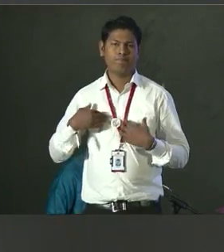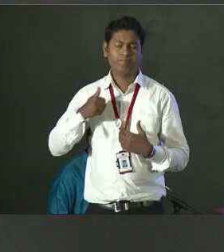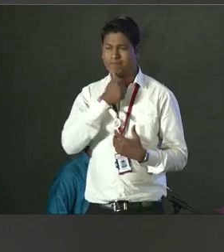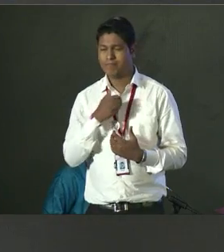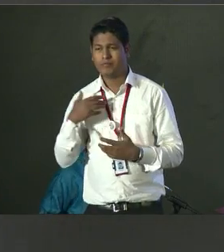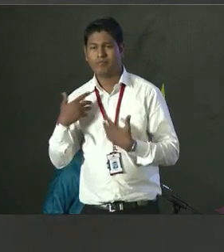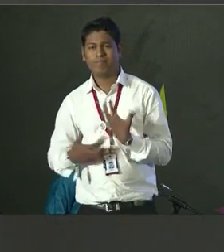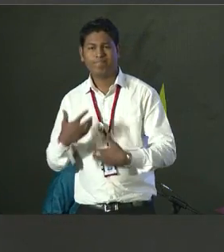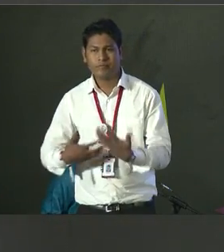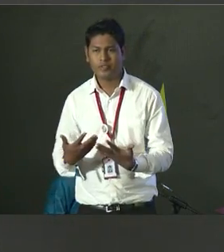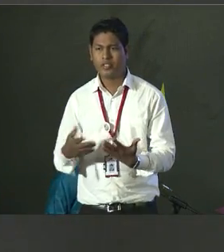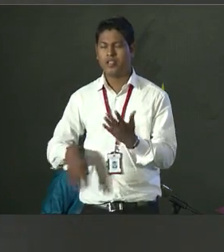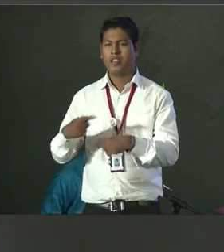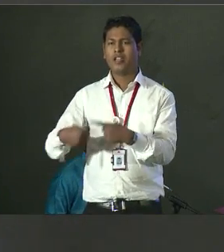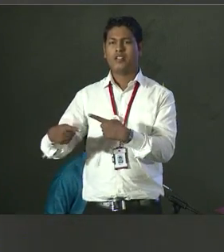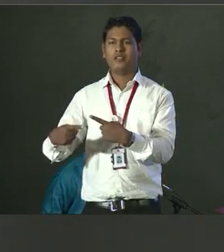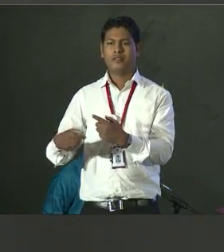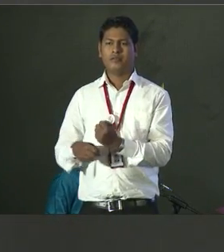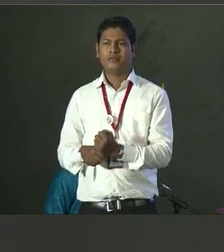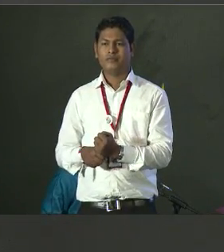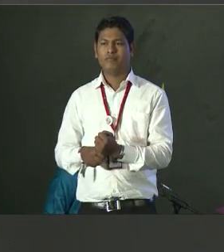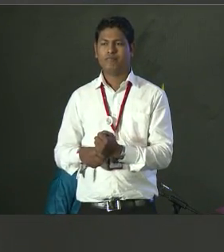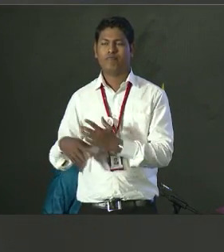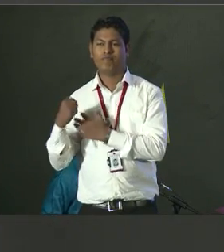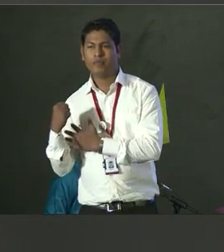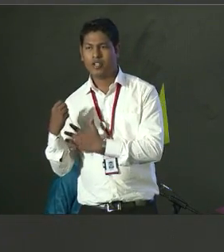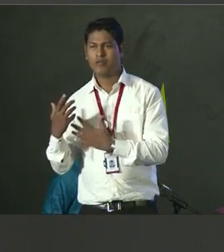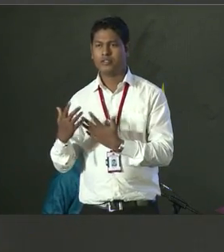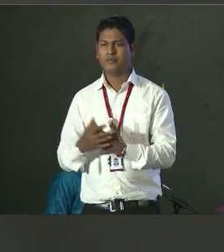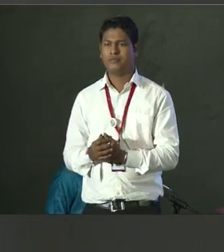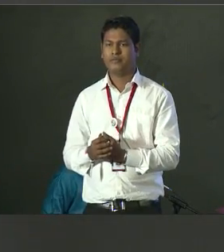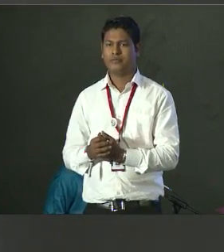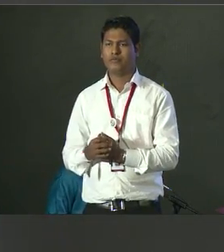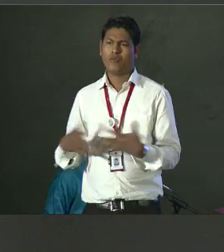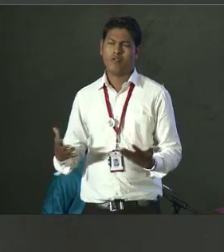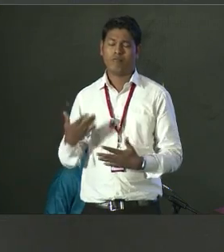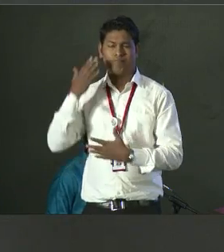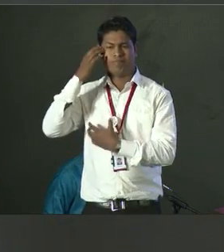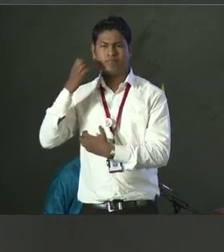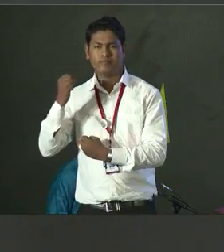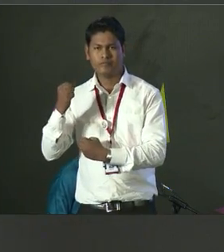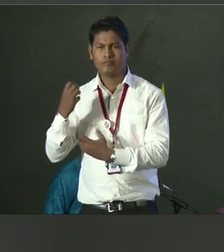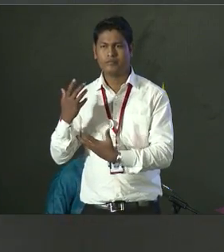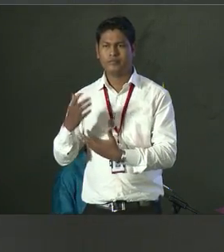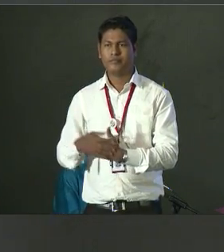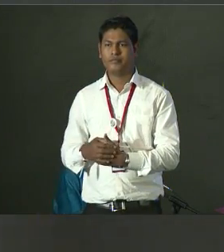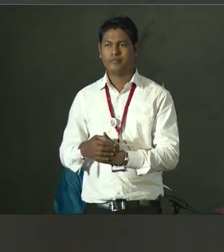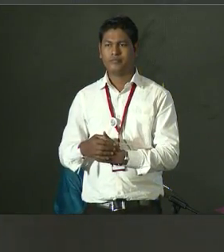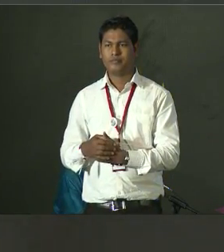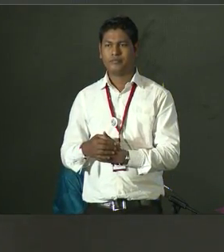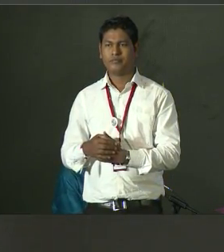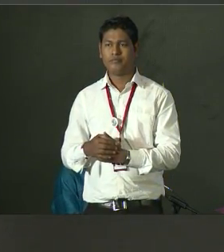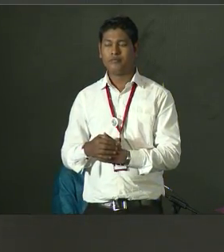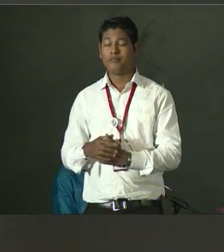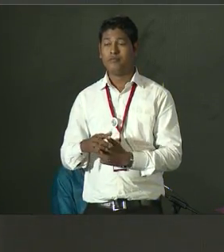mind, or in power, wonderful, or in enthusiasm. And with her